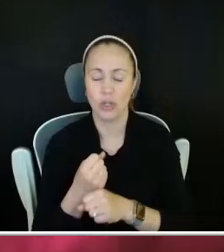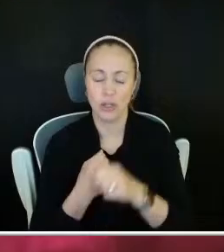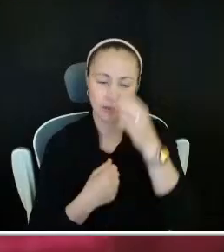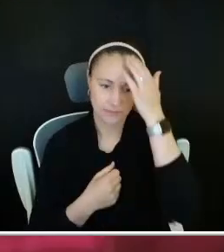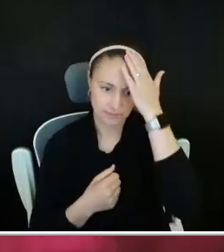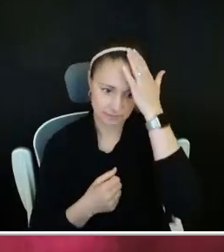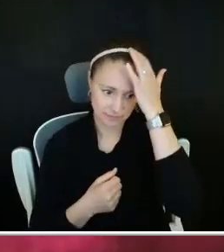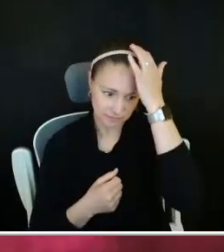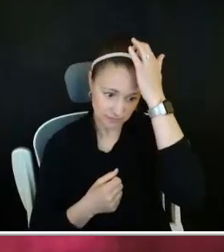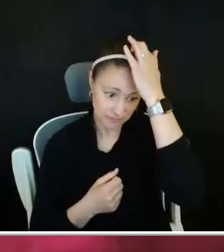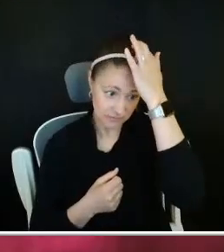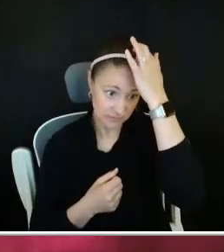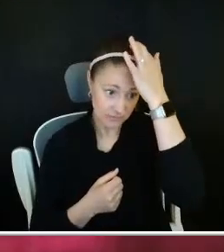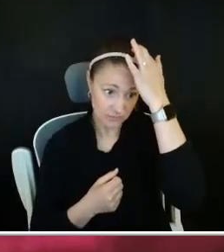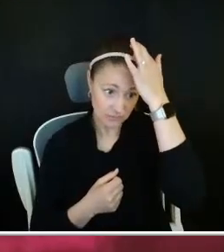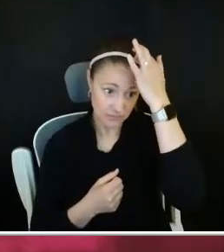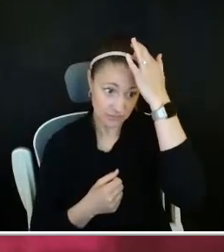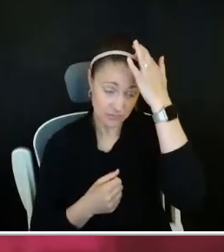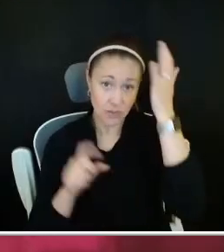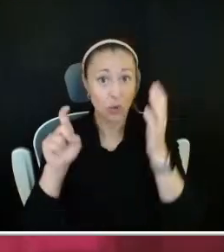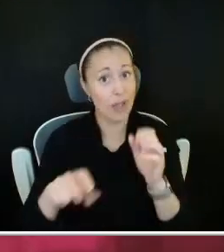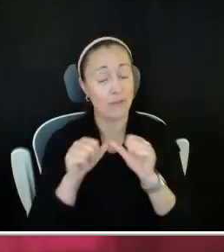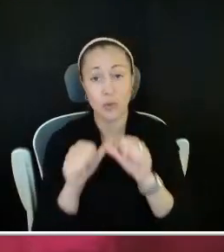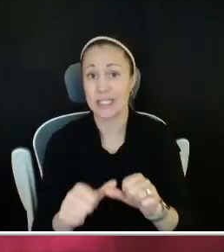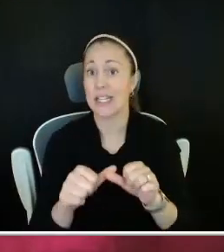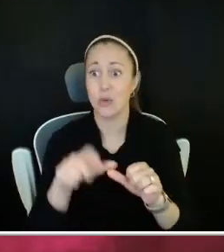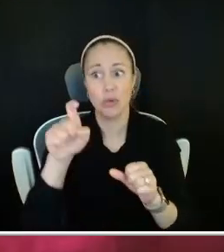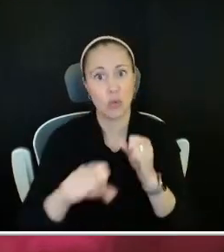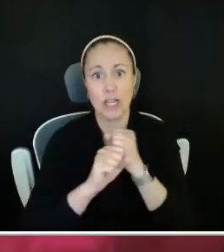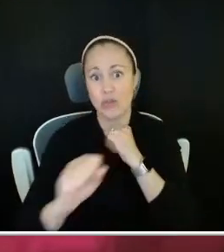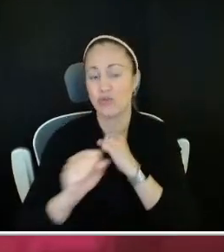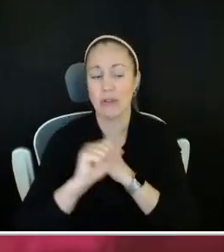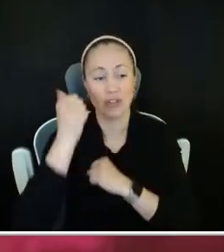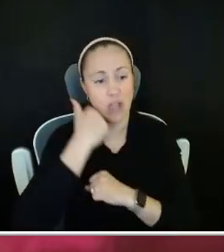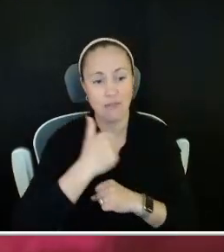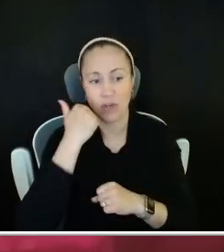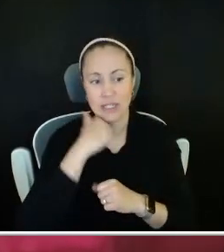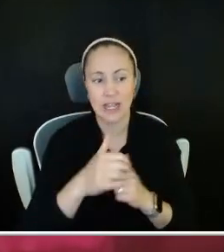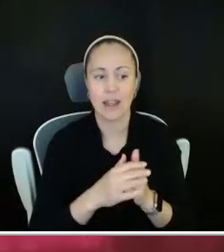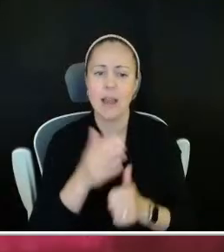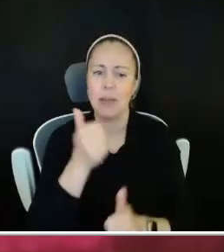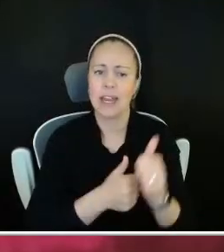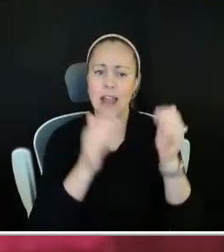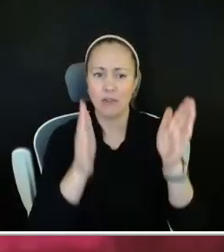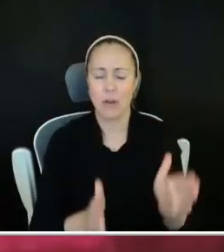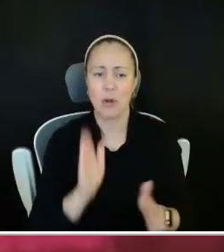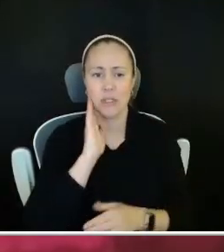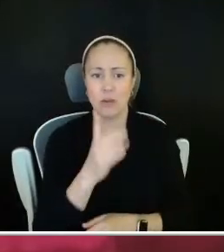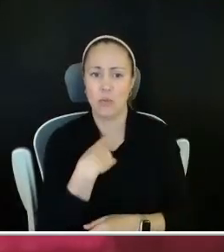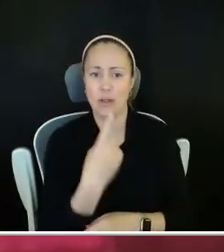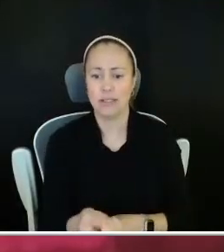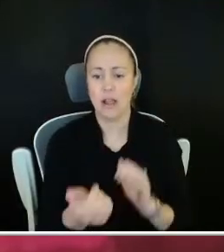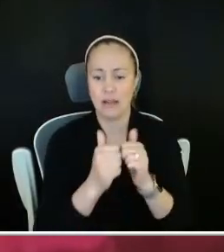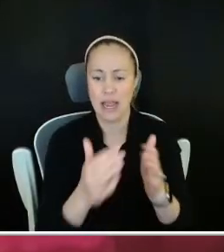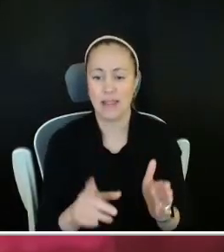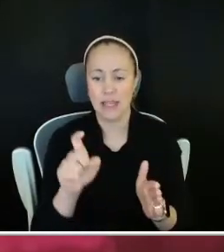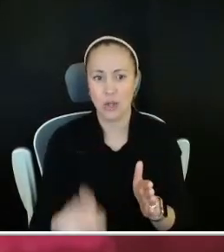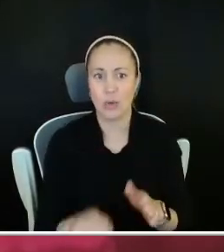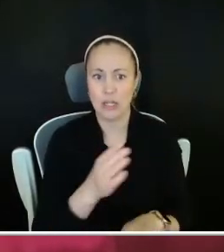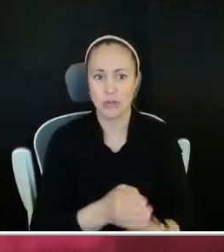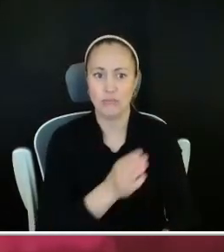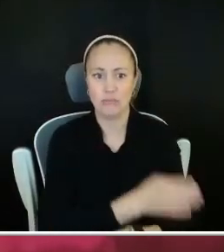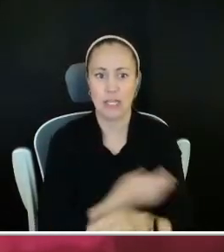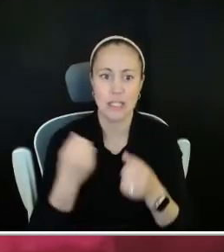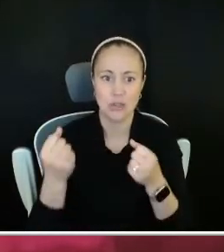you can't fall off, and you need to stretch every day. Every person's going to tell an athlete to get stronger. No one tells them to get